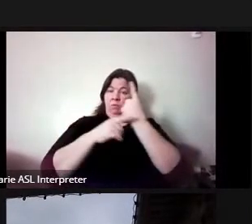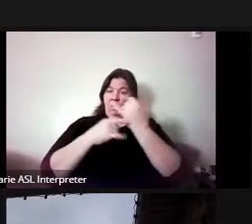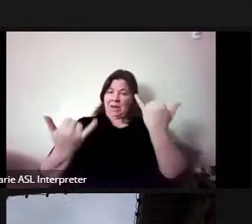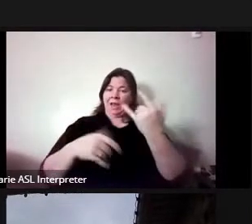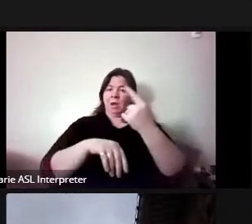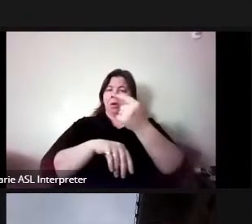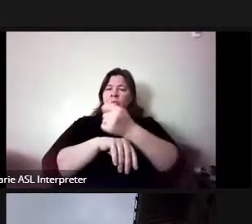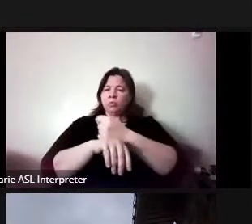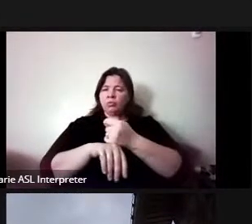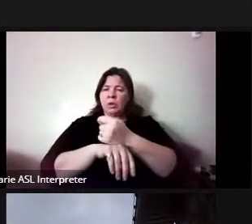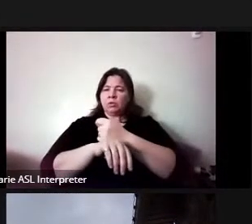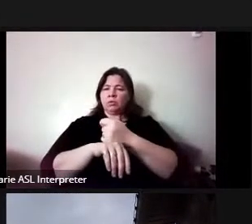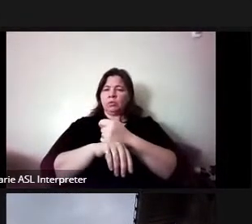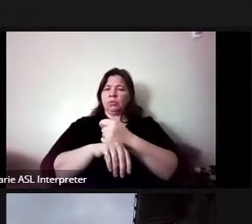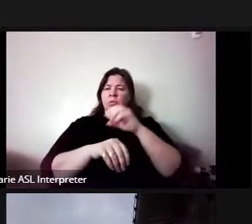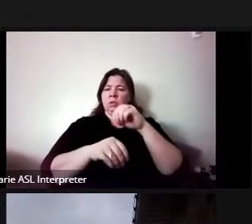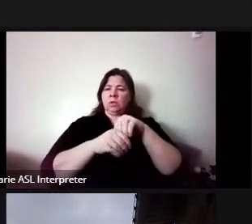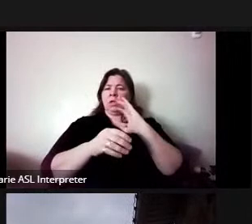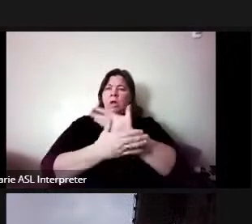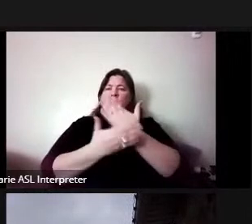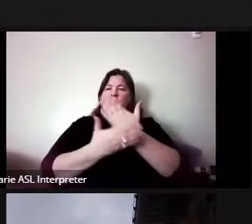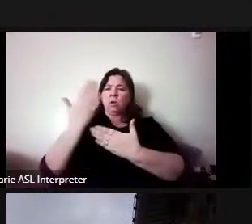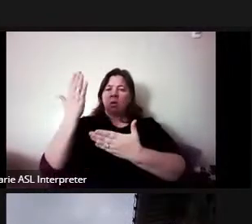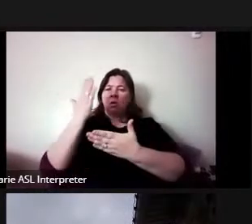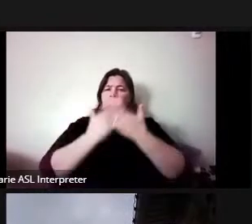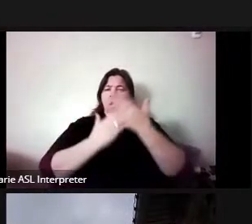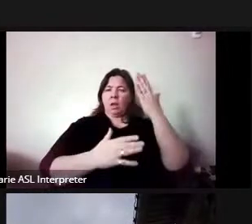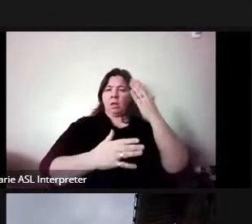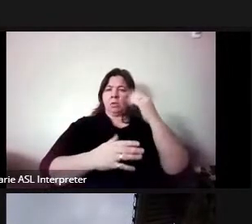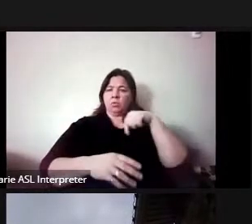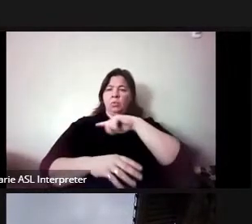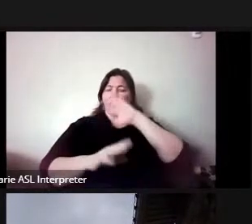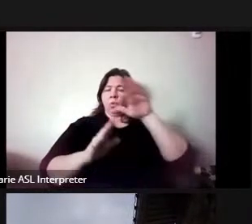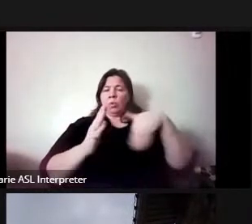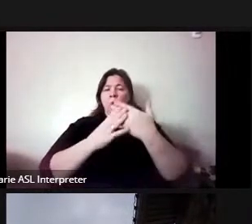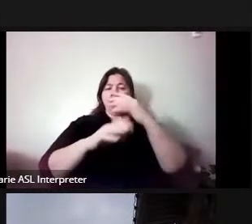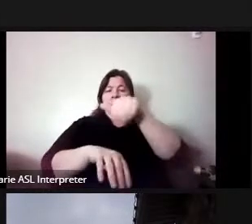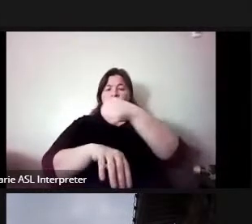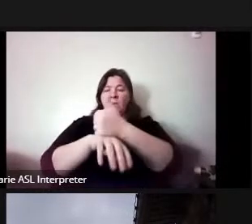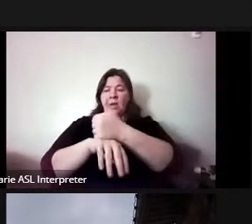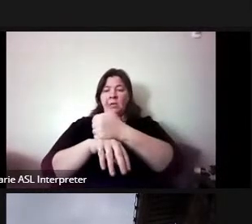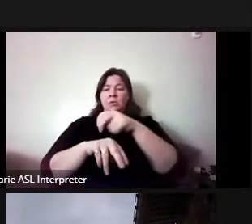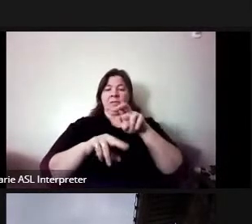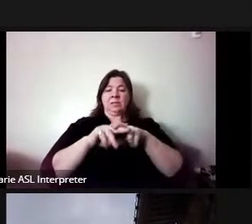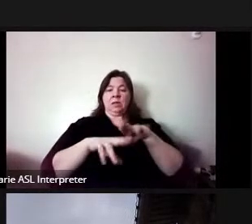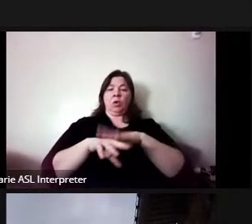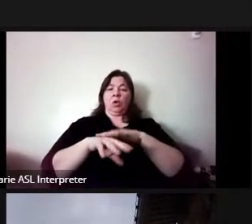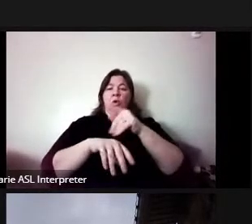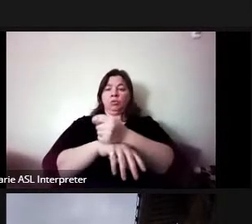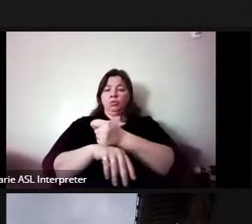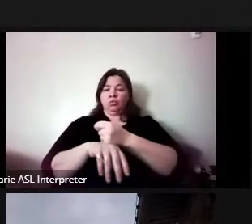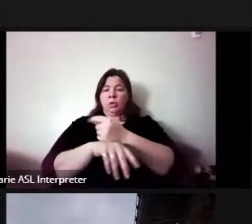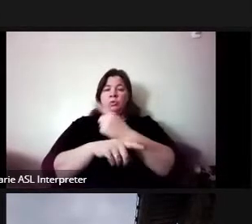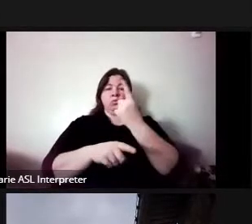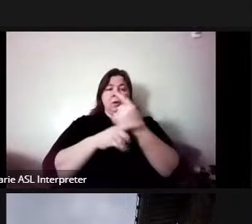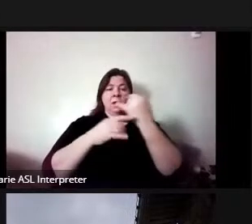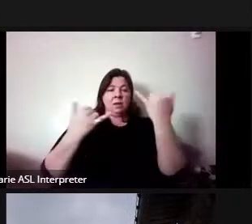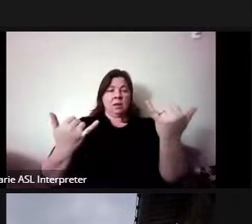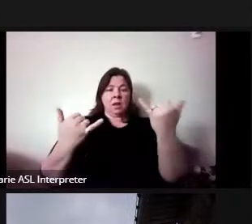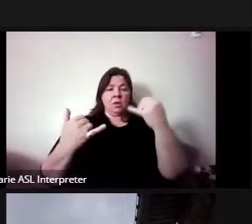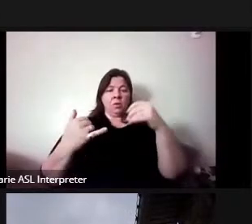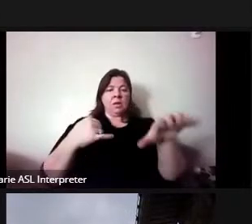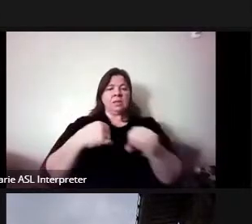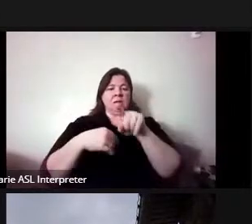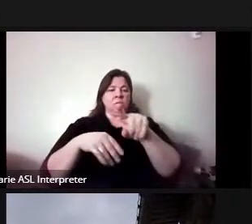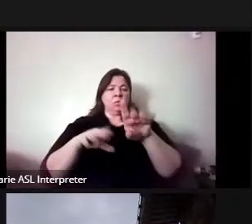treasure in our hands. And we all are founders who's sitting on top of a treasure right now. And it really takes you